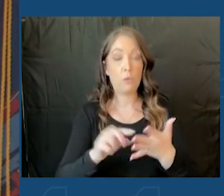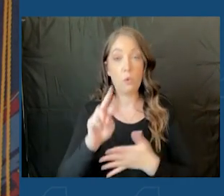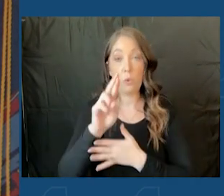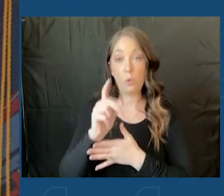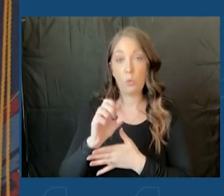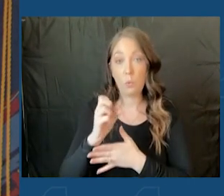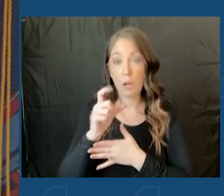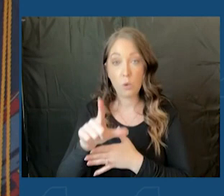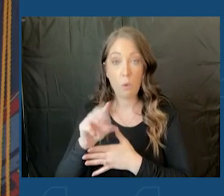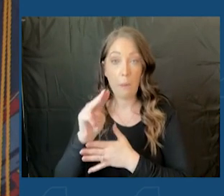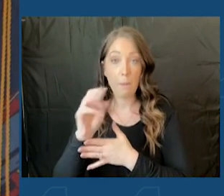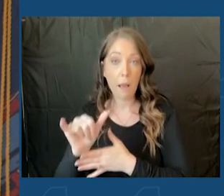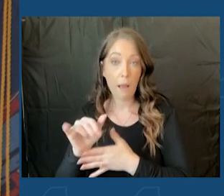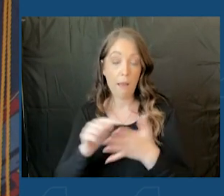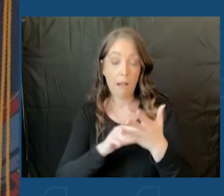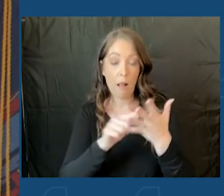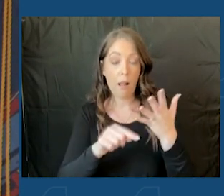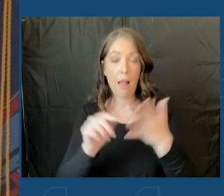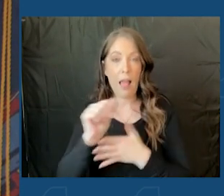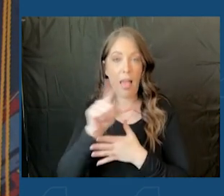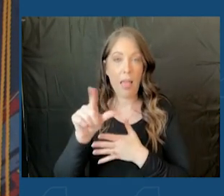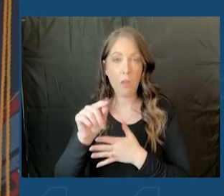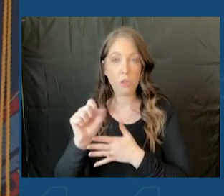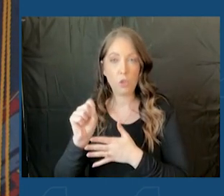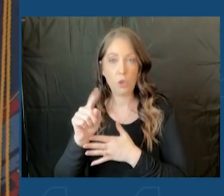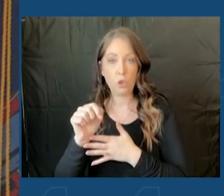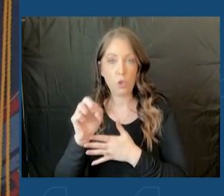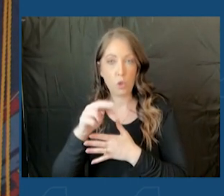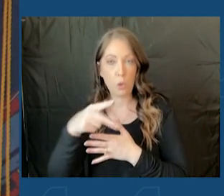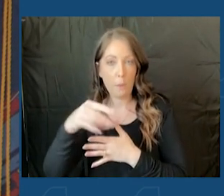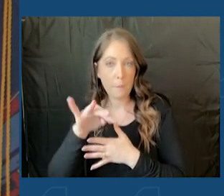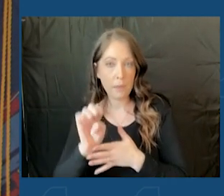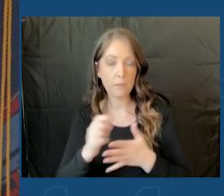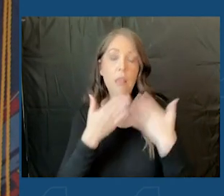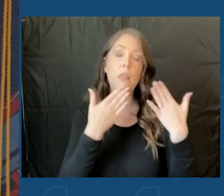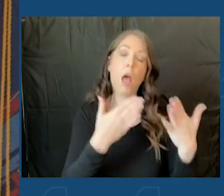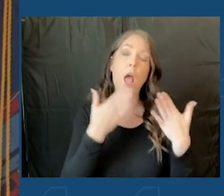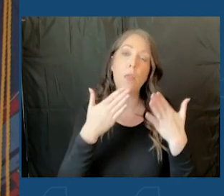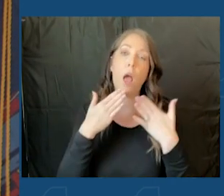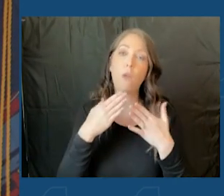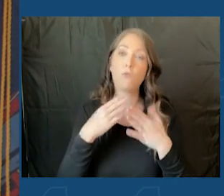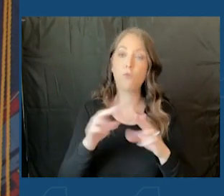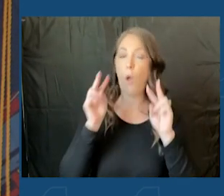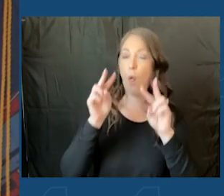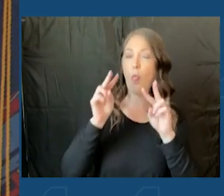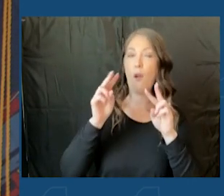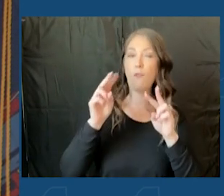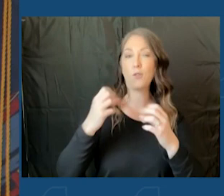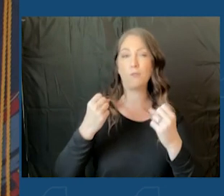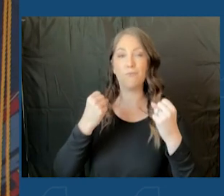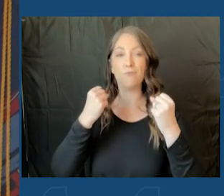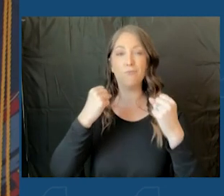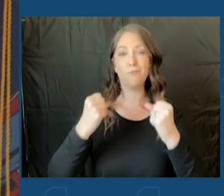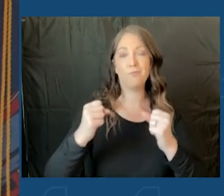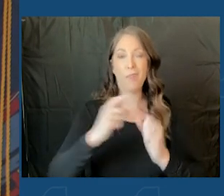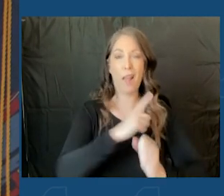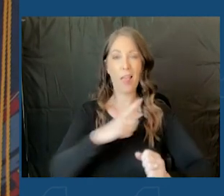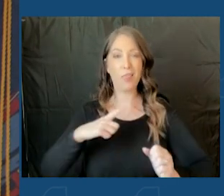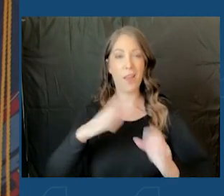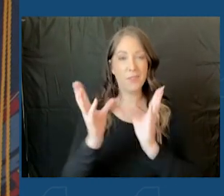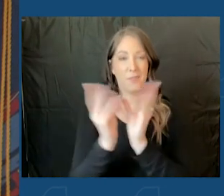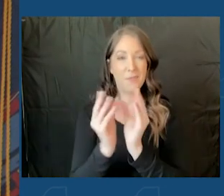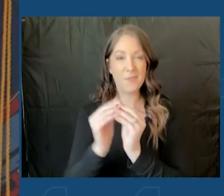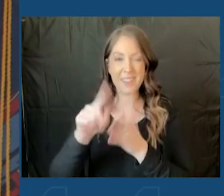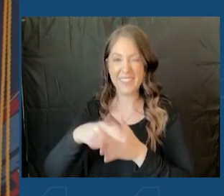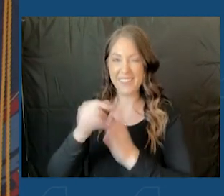Hunter, Al Sturpee, and I thank them, and I look forward to a really robust legislative session starting in January.